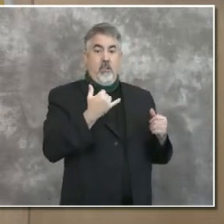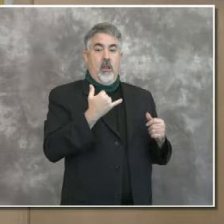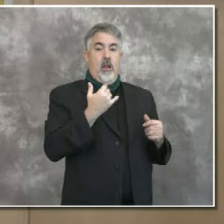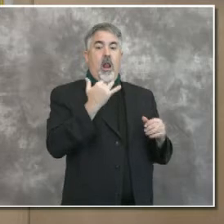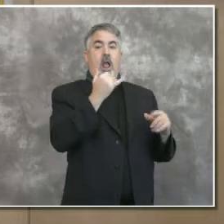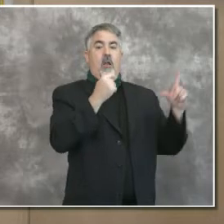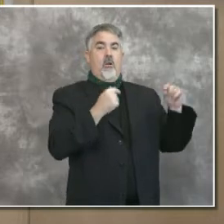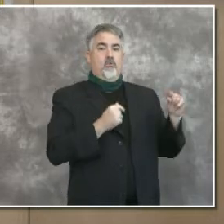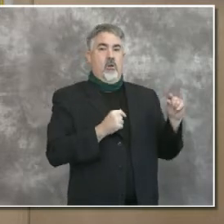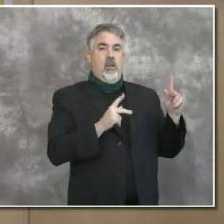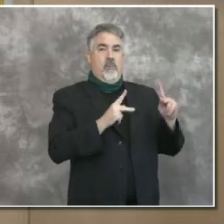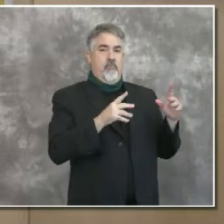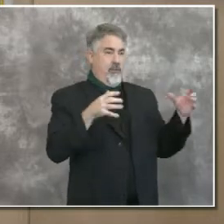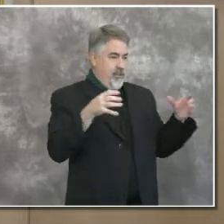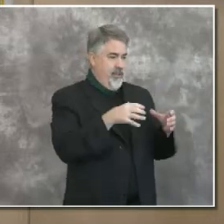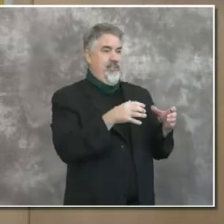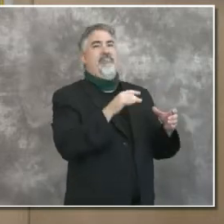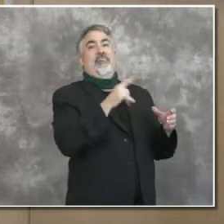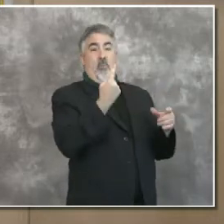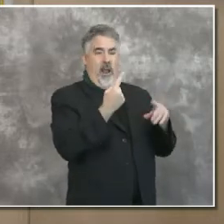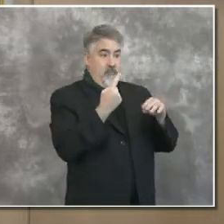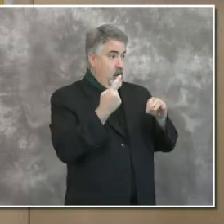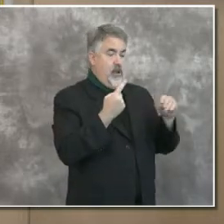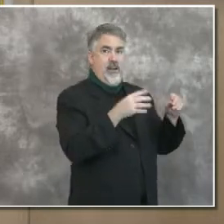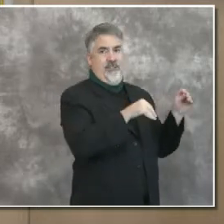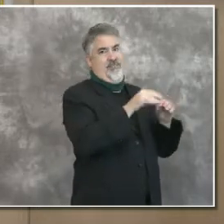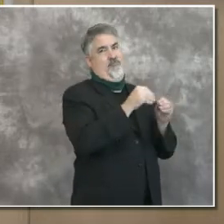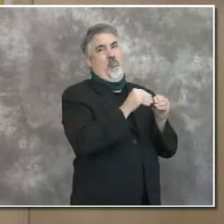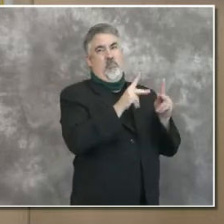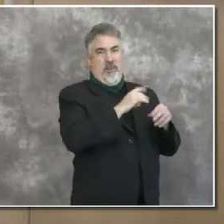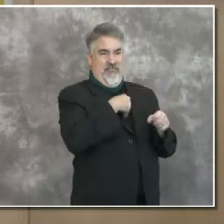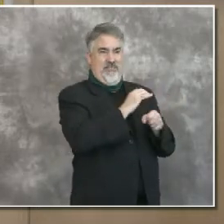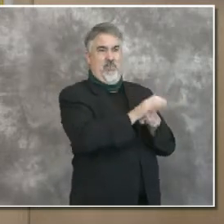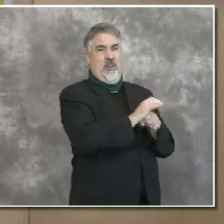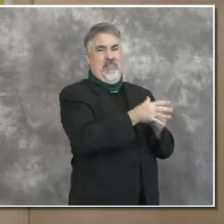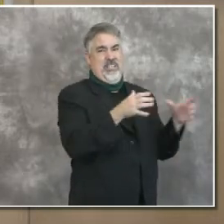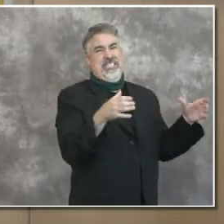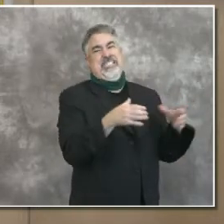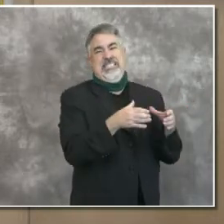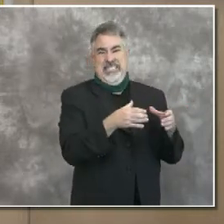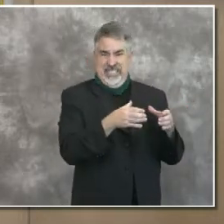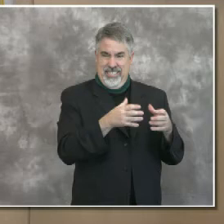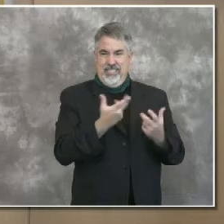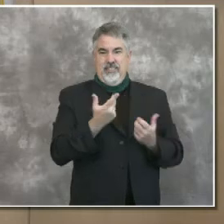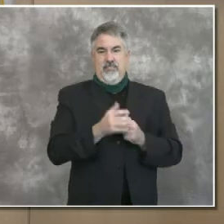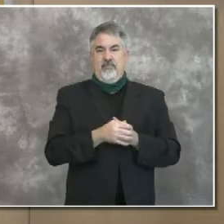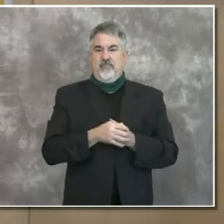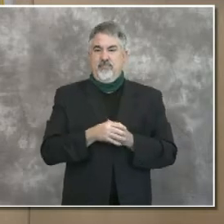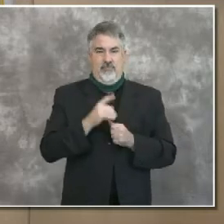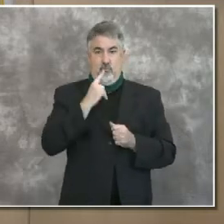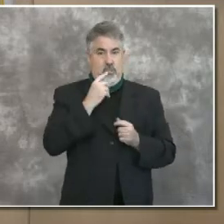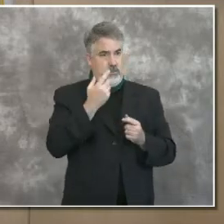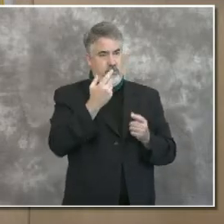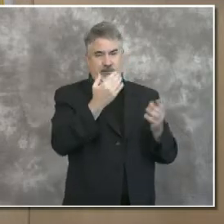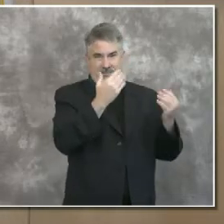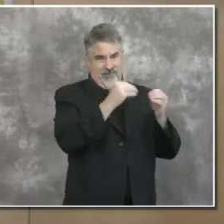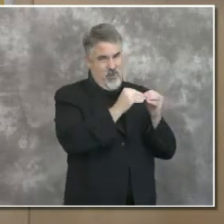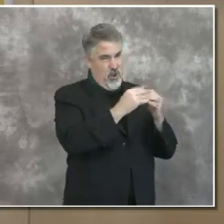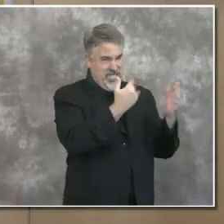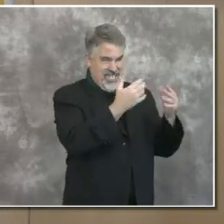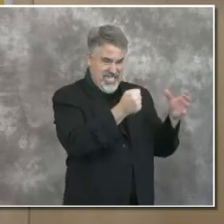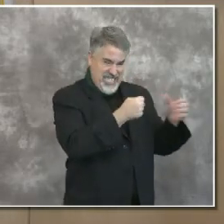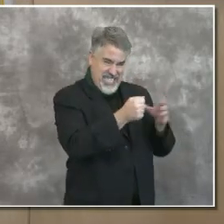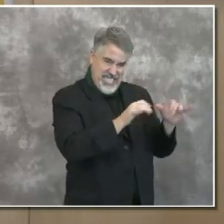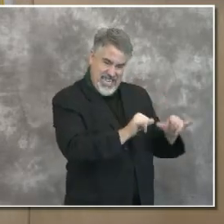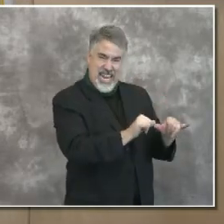detectives, and they're a critical component of our T3 strategy, and we have hundreds more on the way. For treatment, many of you are very aware